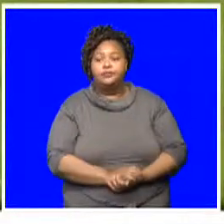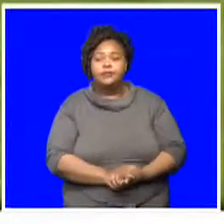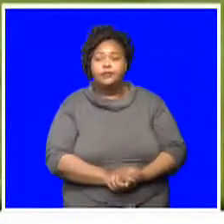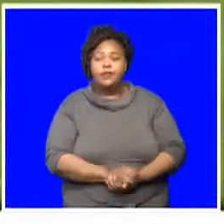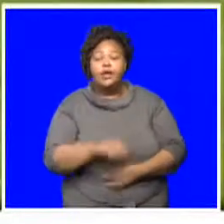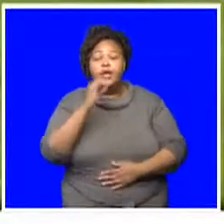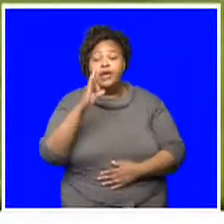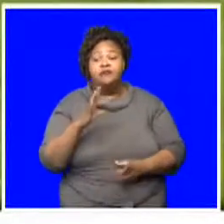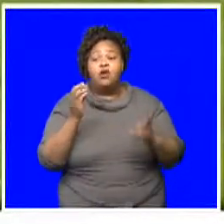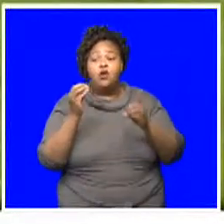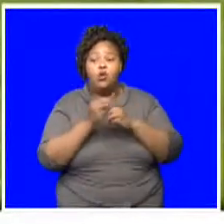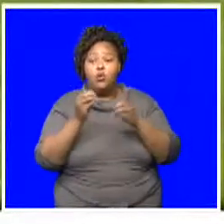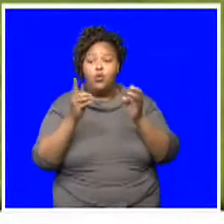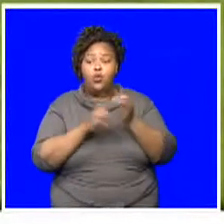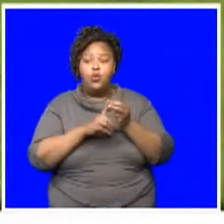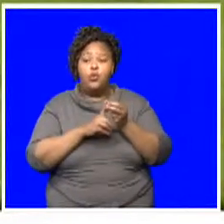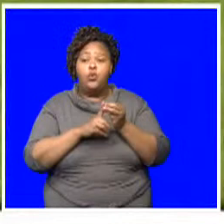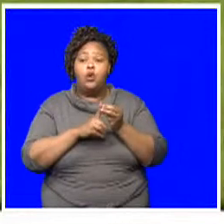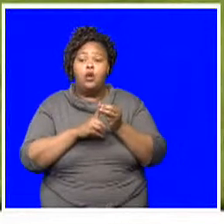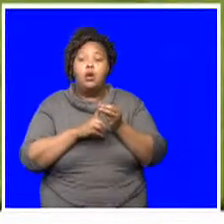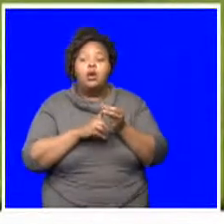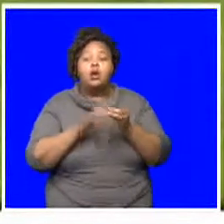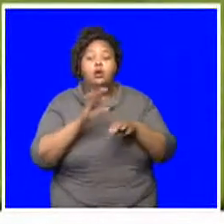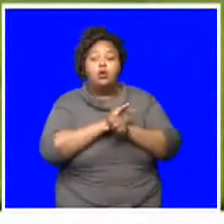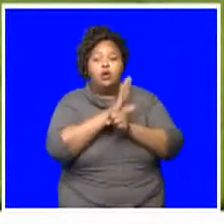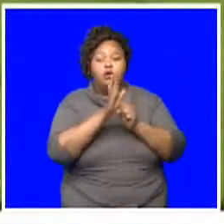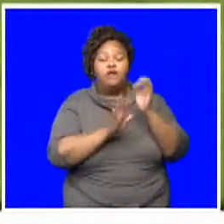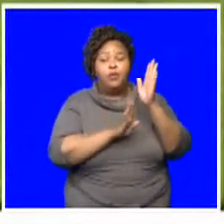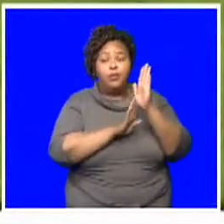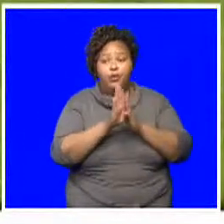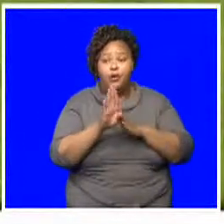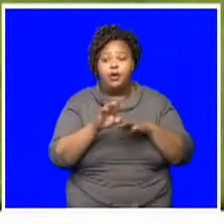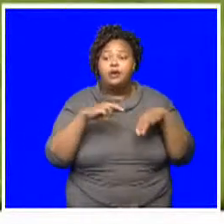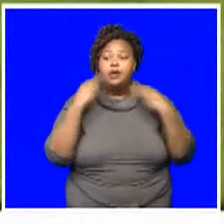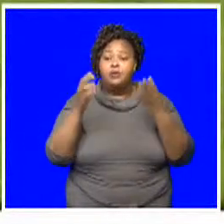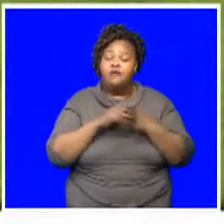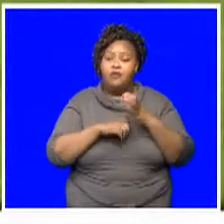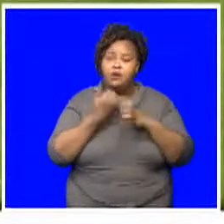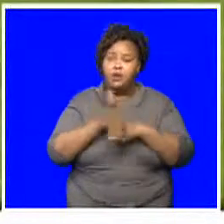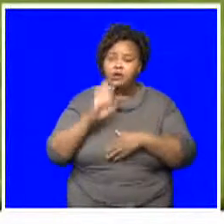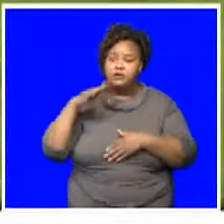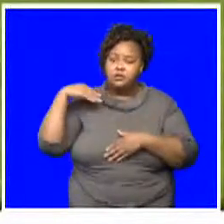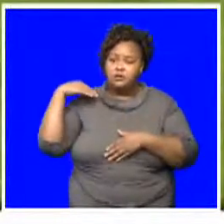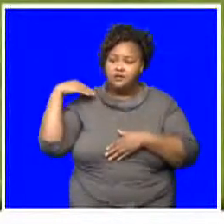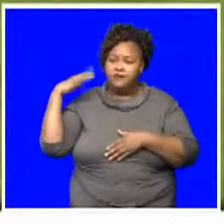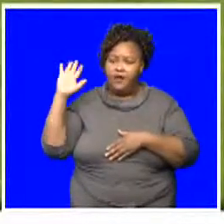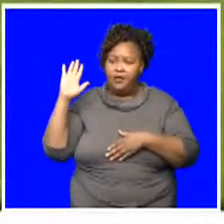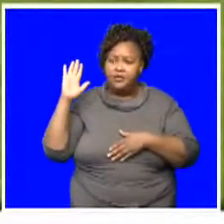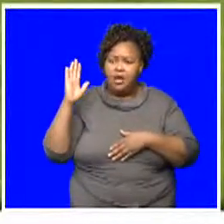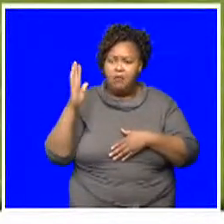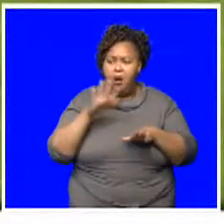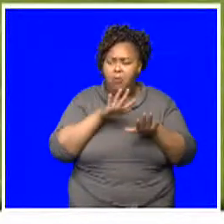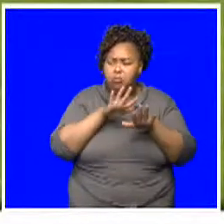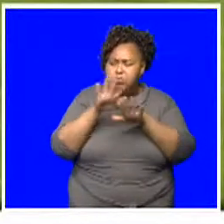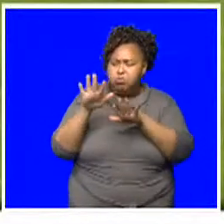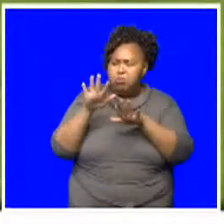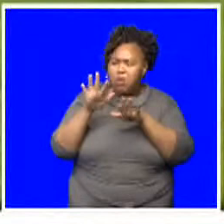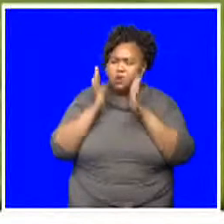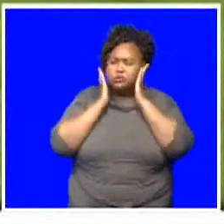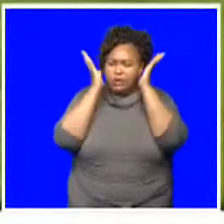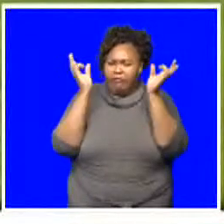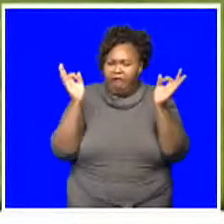lamazinga alesifo nalo lengaphandle so libuka livela kithi ngenkwanto hey uthi ngaya lapha